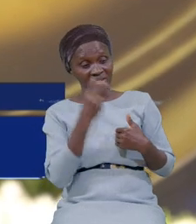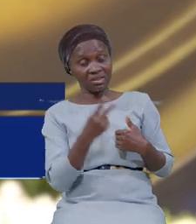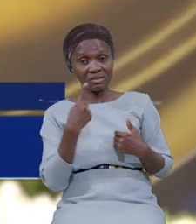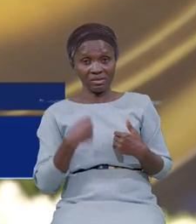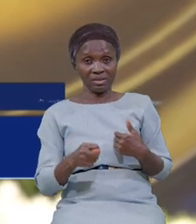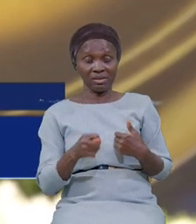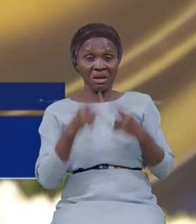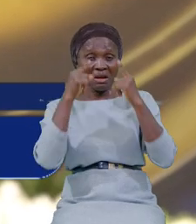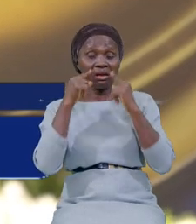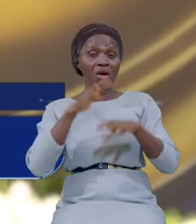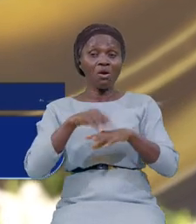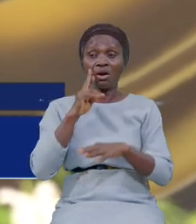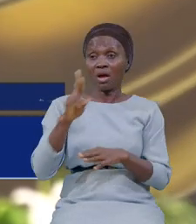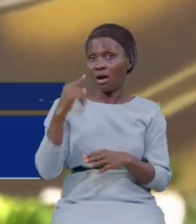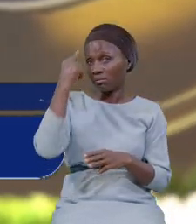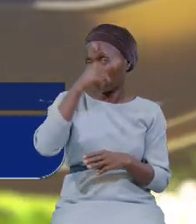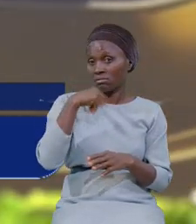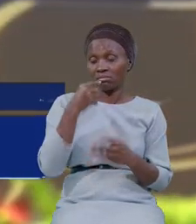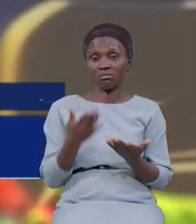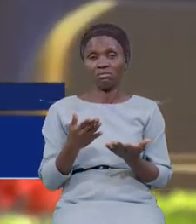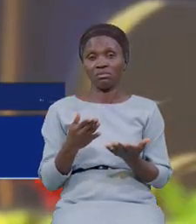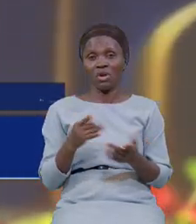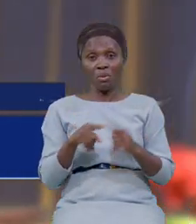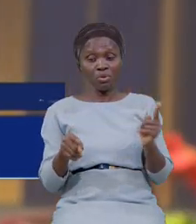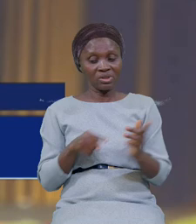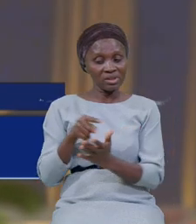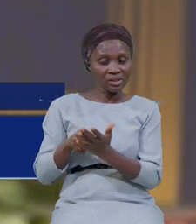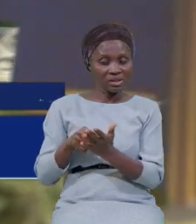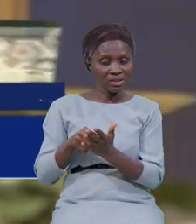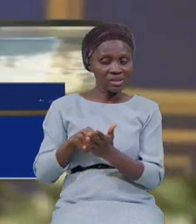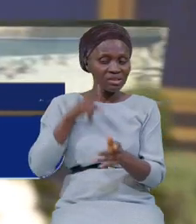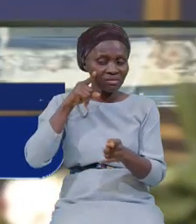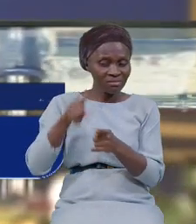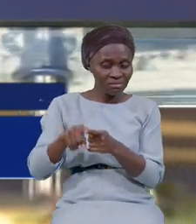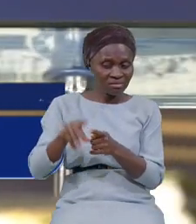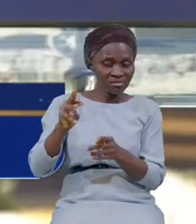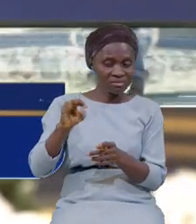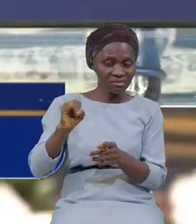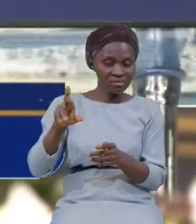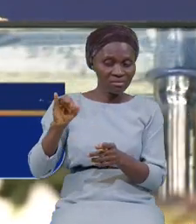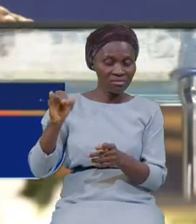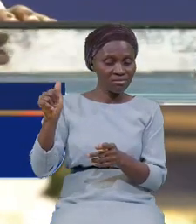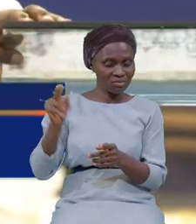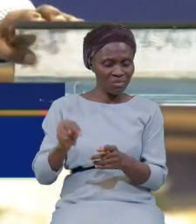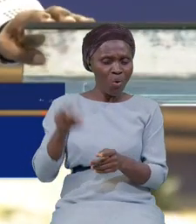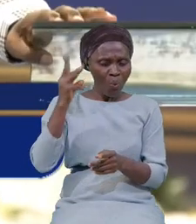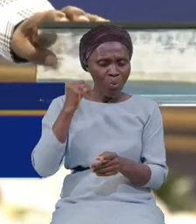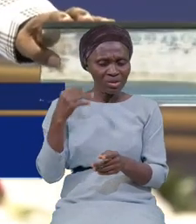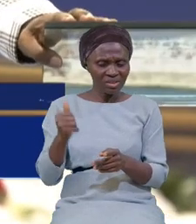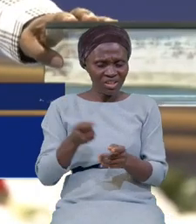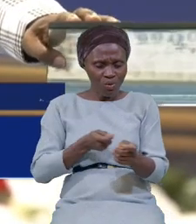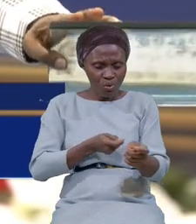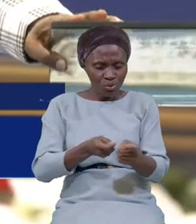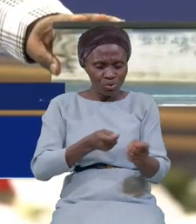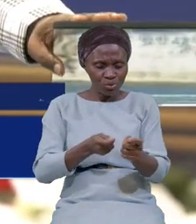But this was a controlled person. A person under good checks